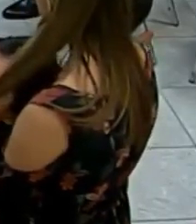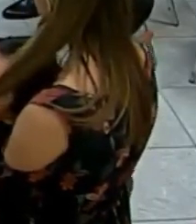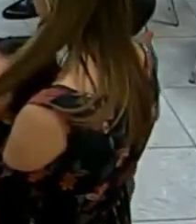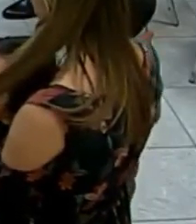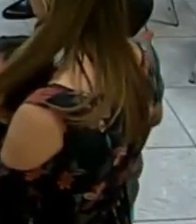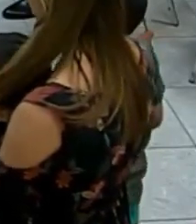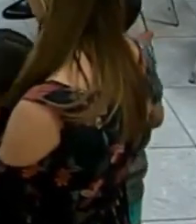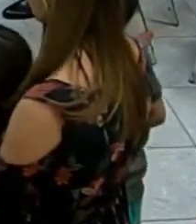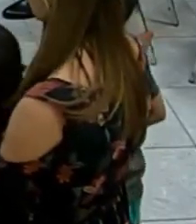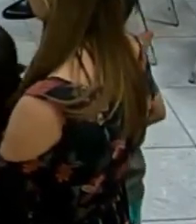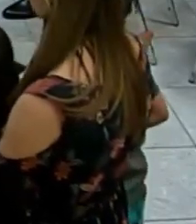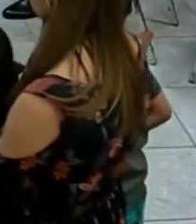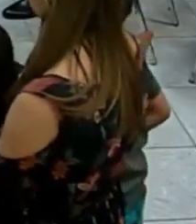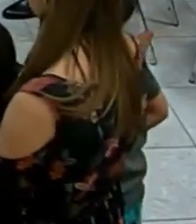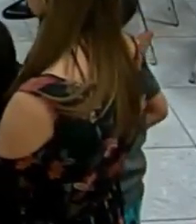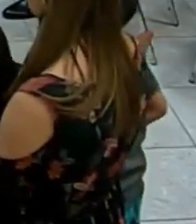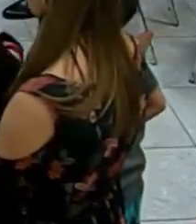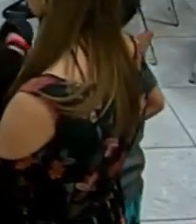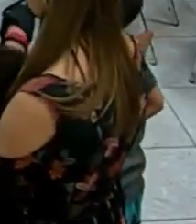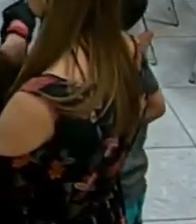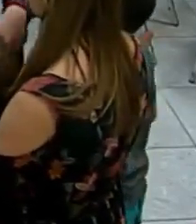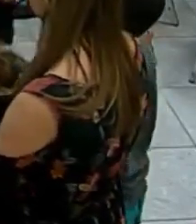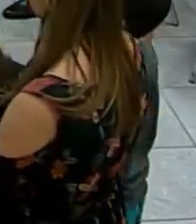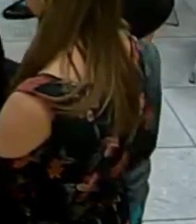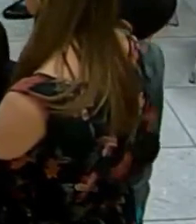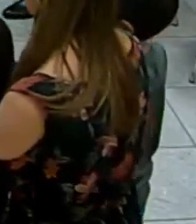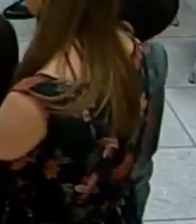Lord, and I bless your lives,